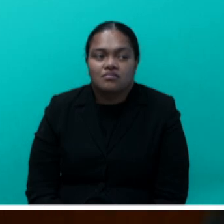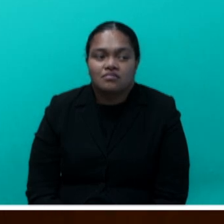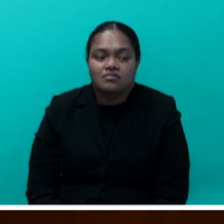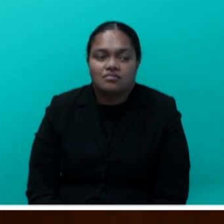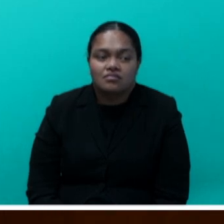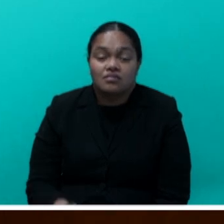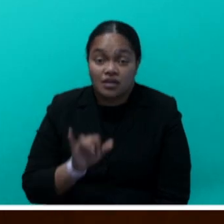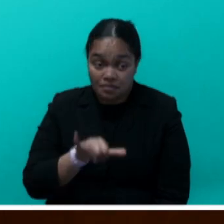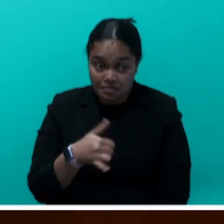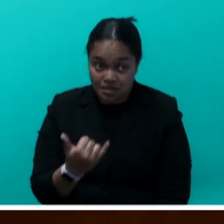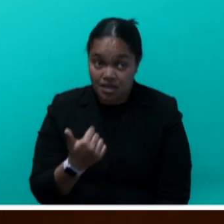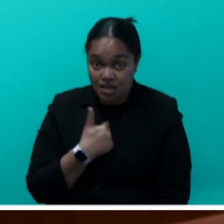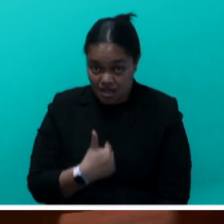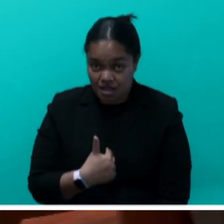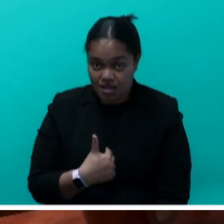May I